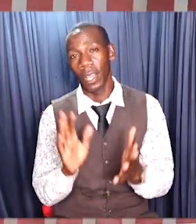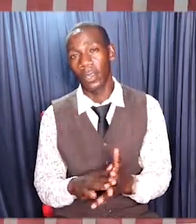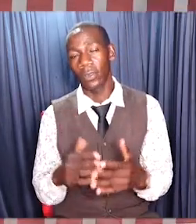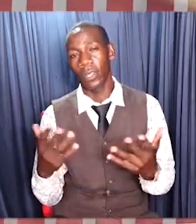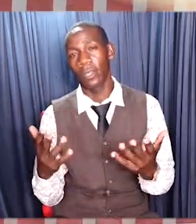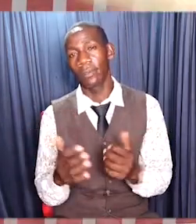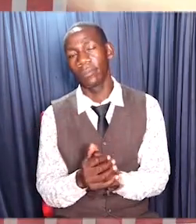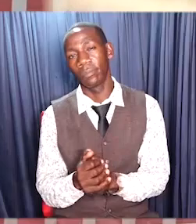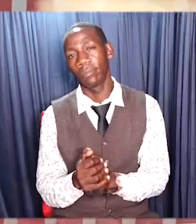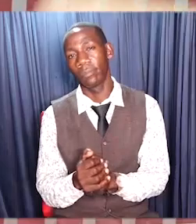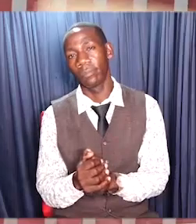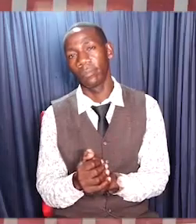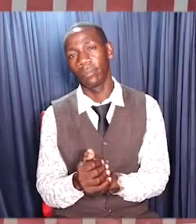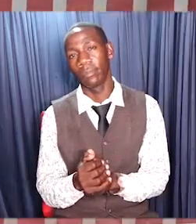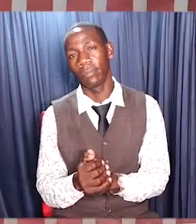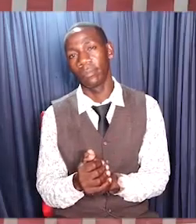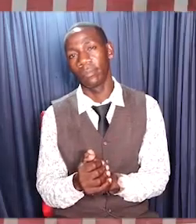Hallelujah. Hallelujah.